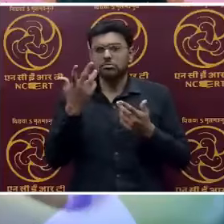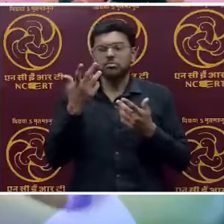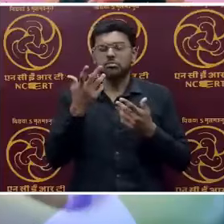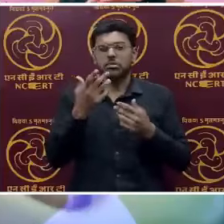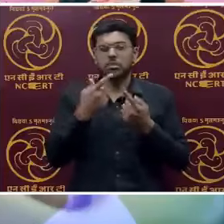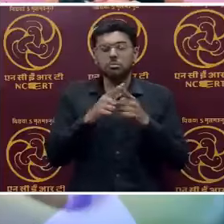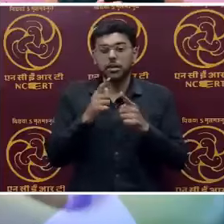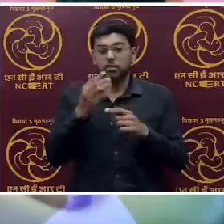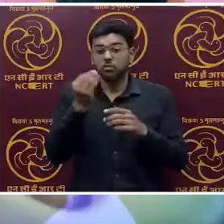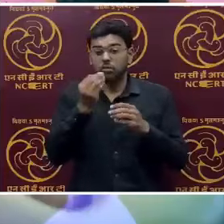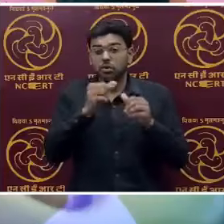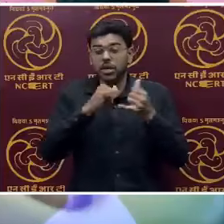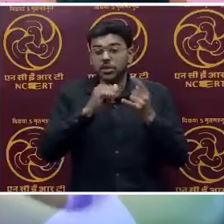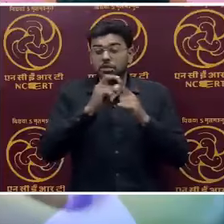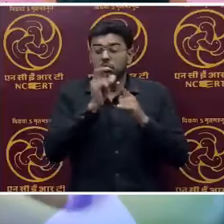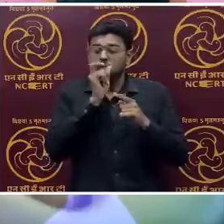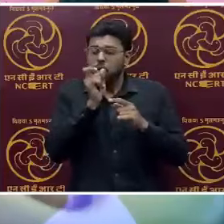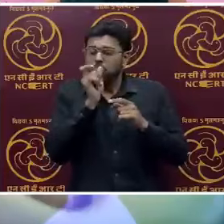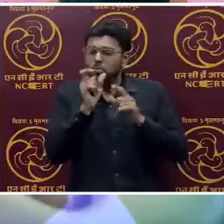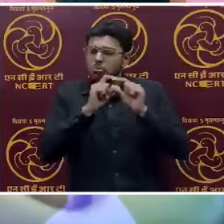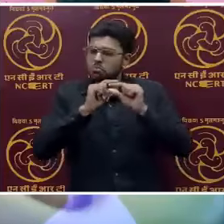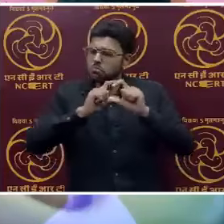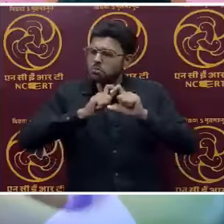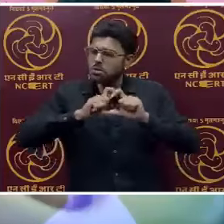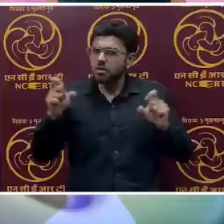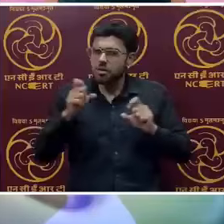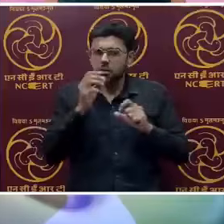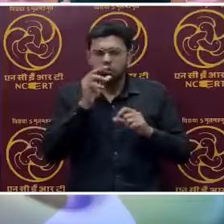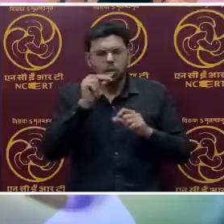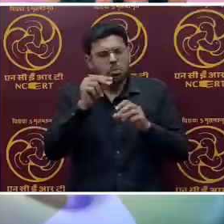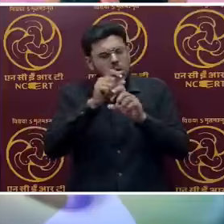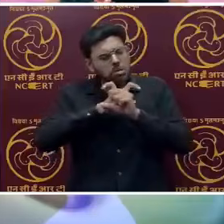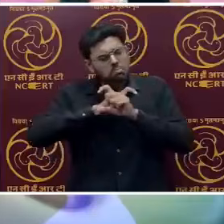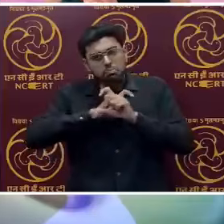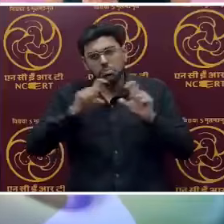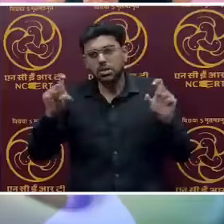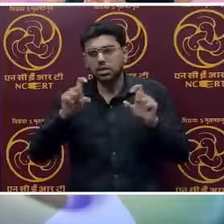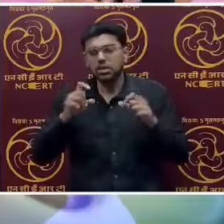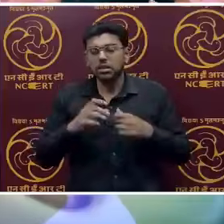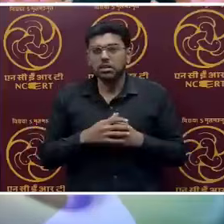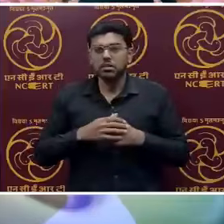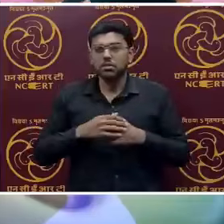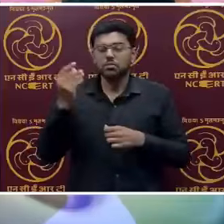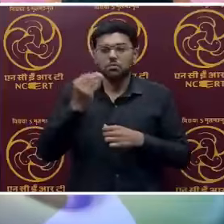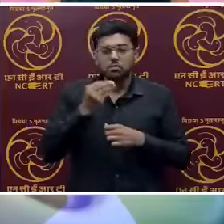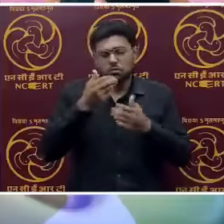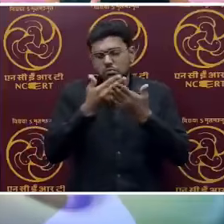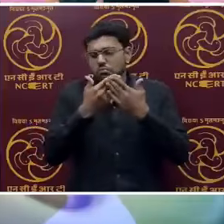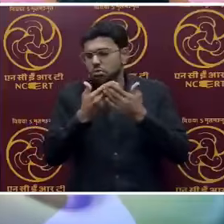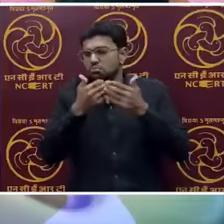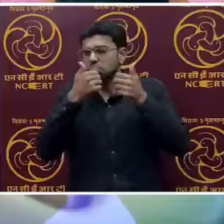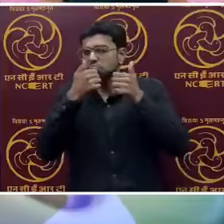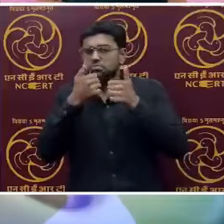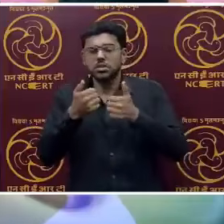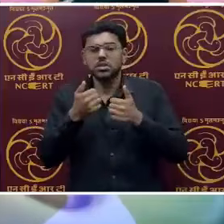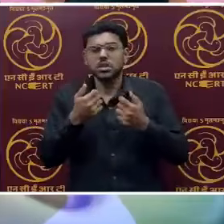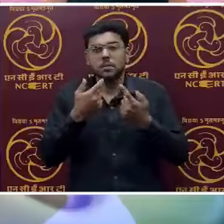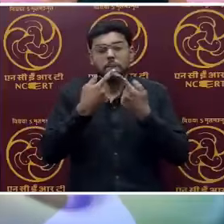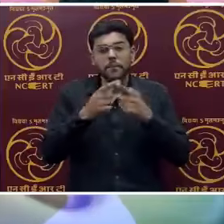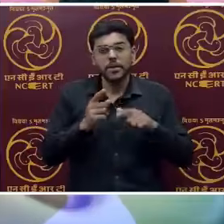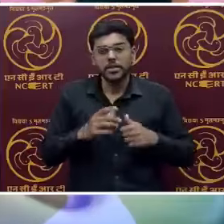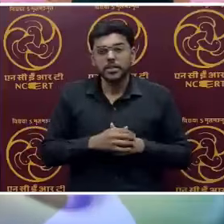be children who are fluent speakers, absolutely fluent speakers, right? They are very good at studies, but they